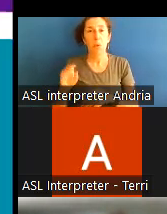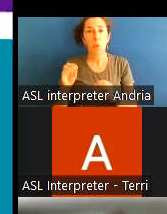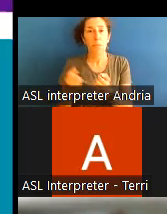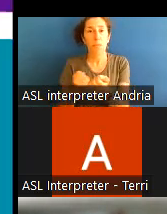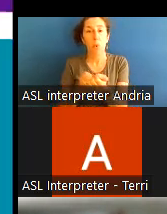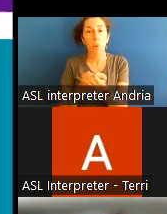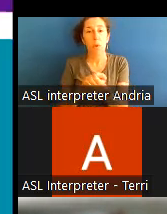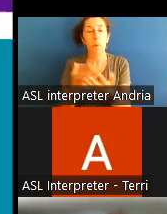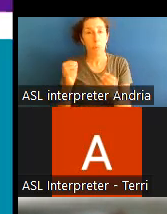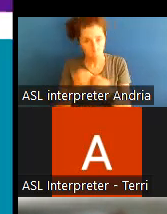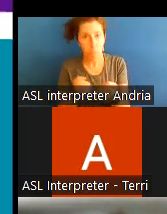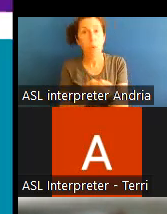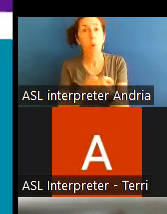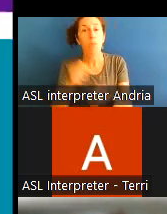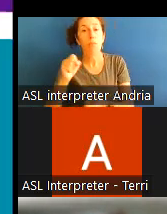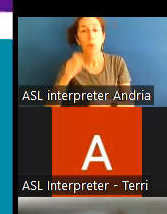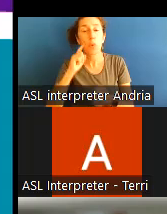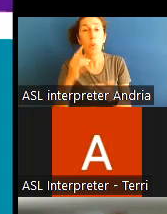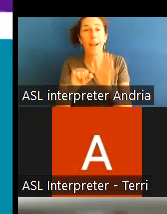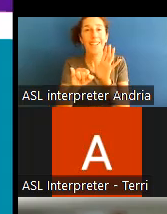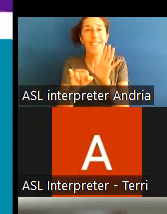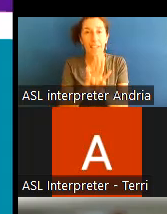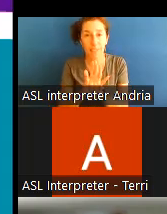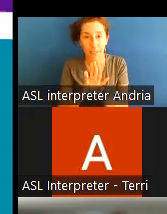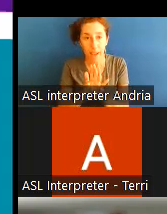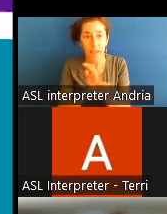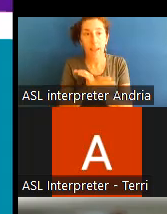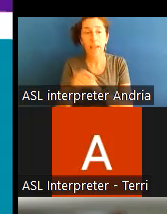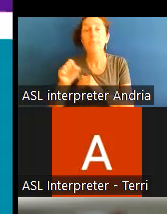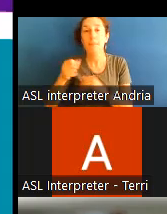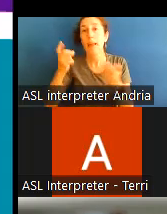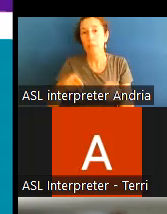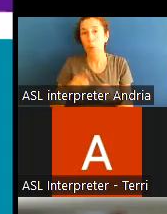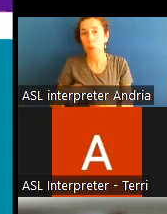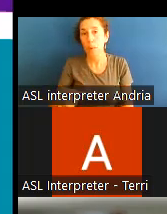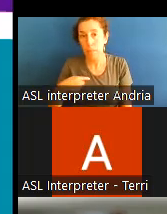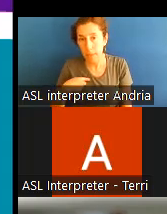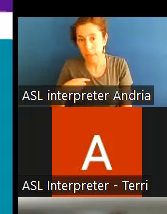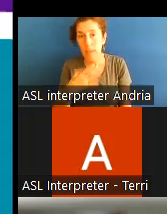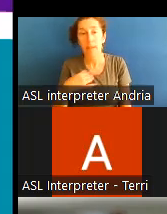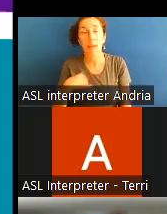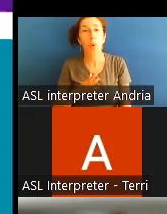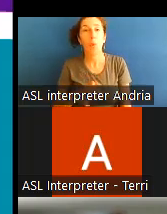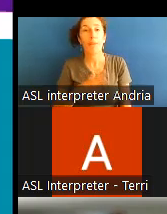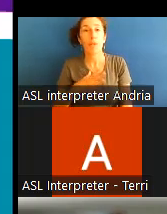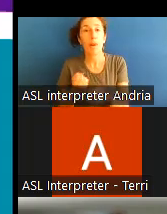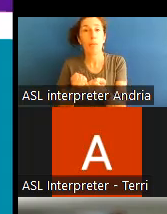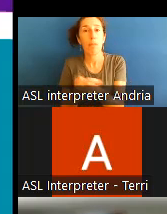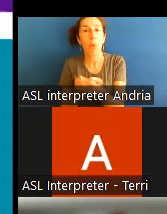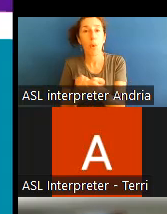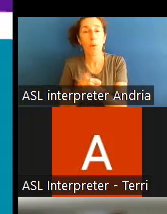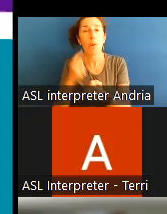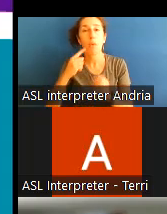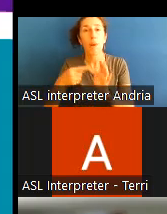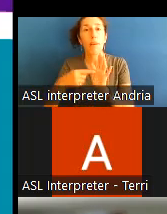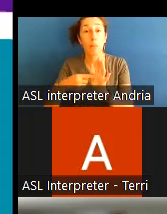seek support for it. Okay, so if they're the police and you're coming to the house,